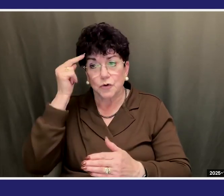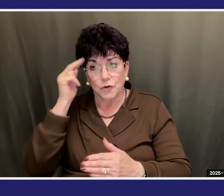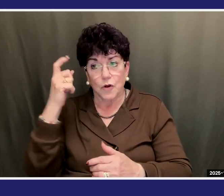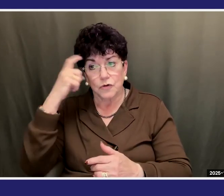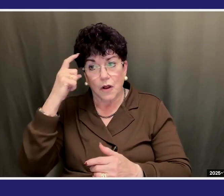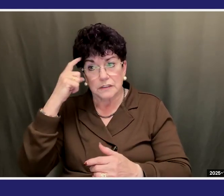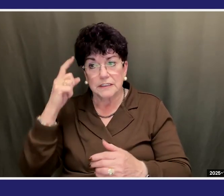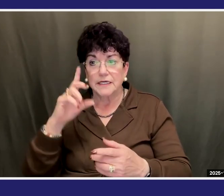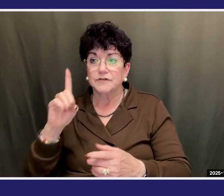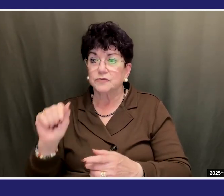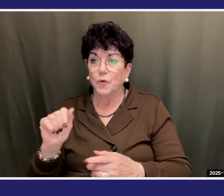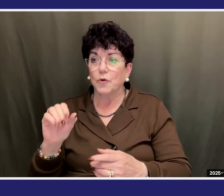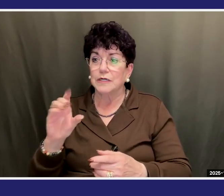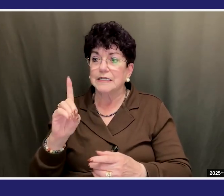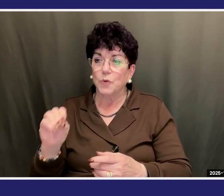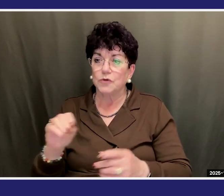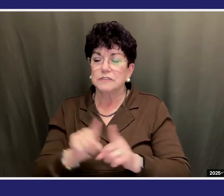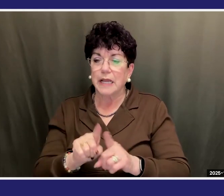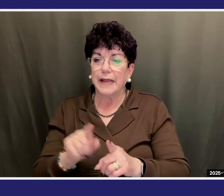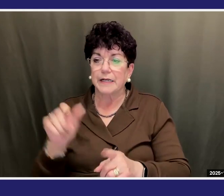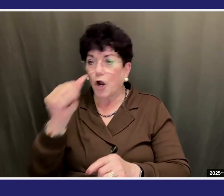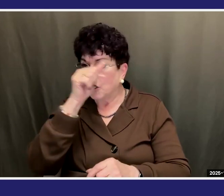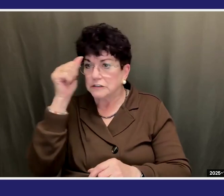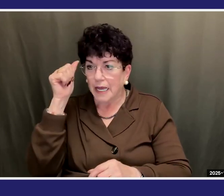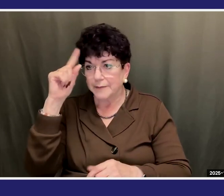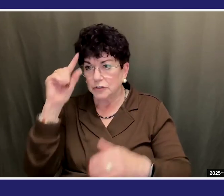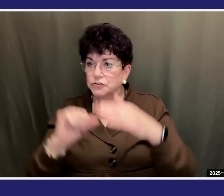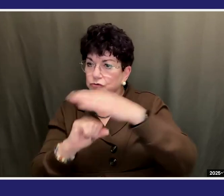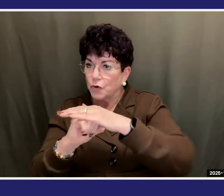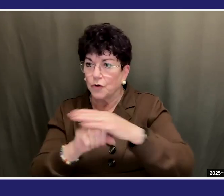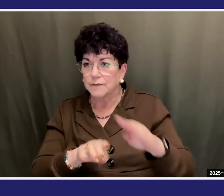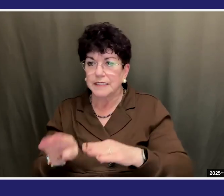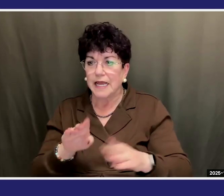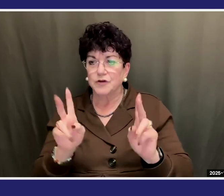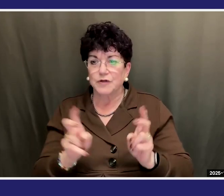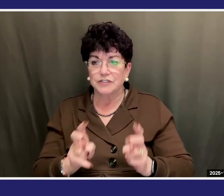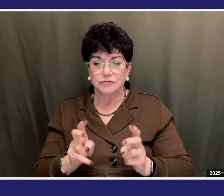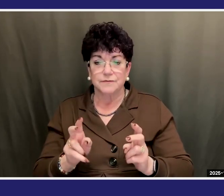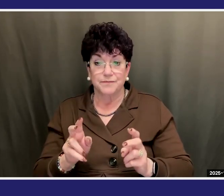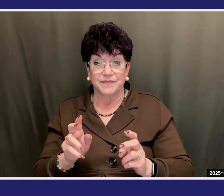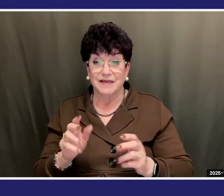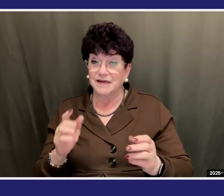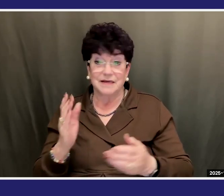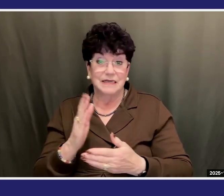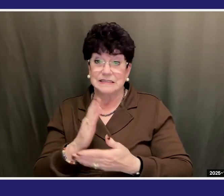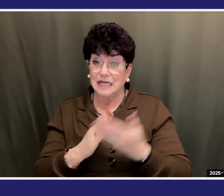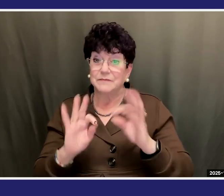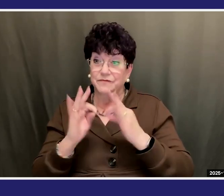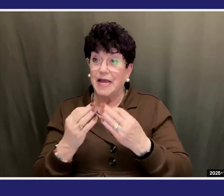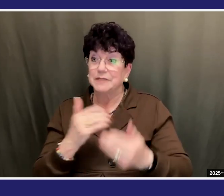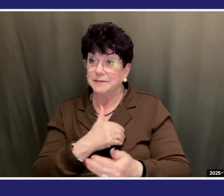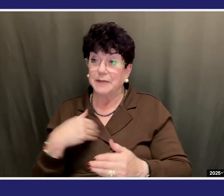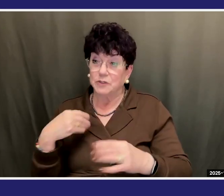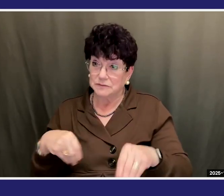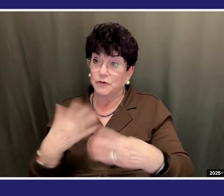like Alzheimer's disease or a stroke, and have behavioral issues, there's a family caregiver that's providing that care. And